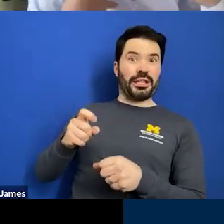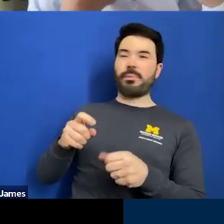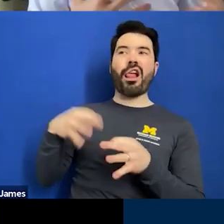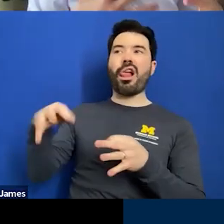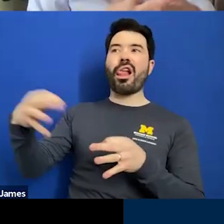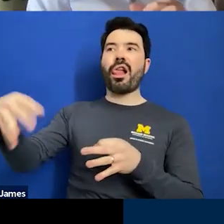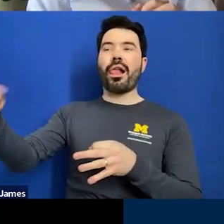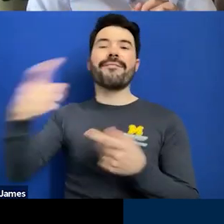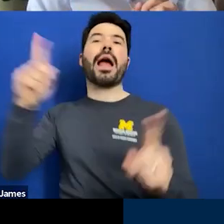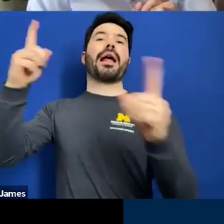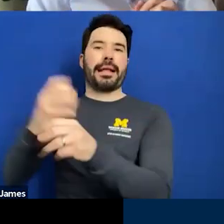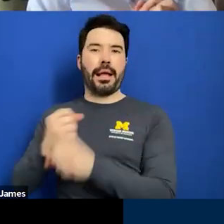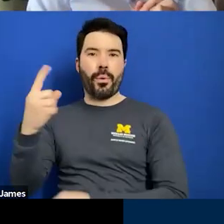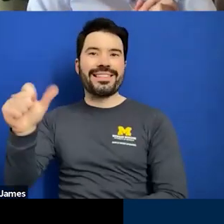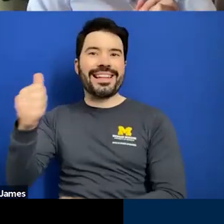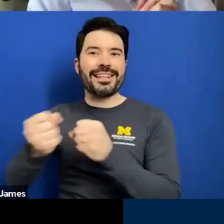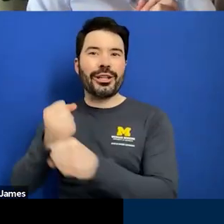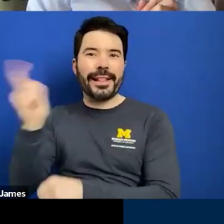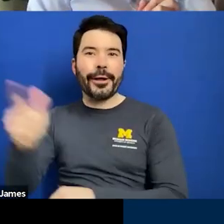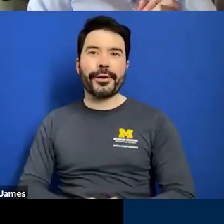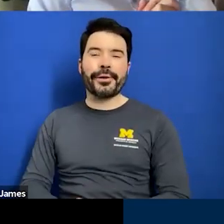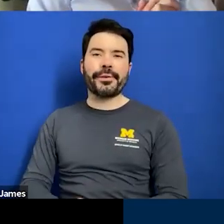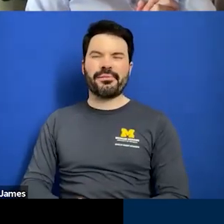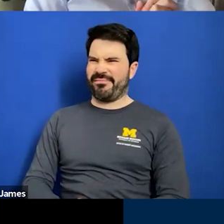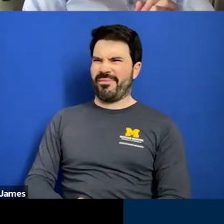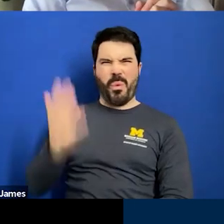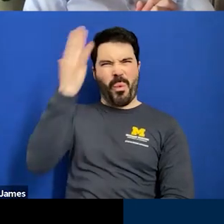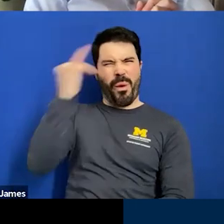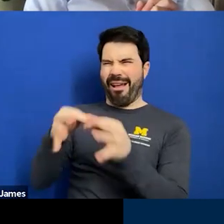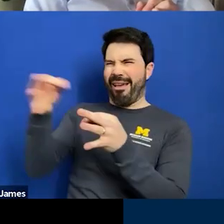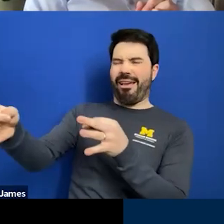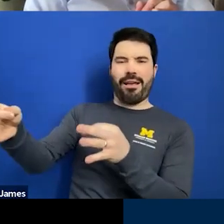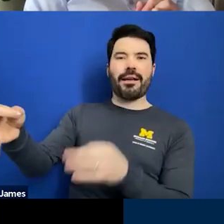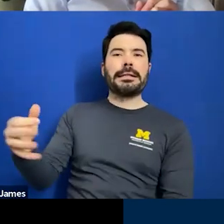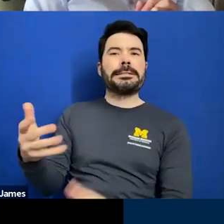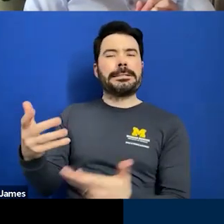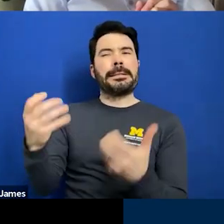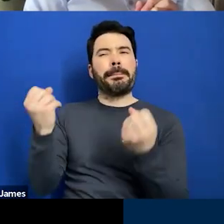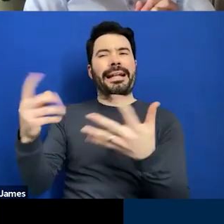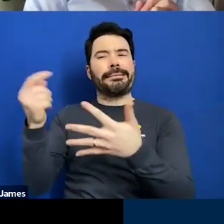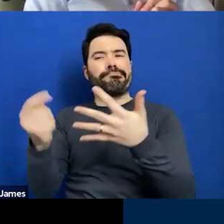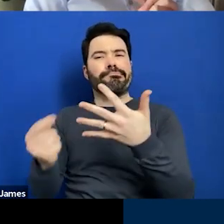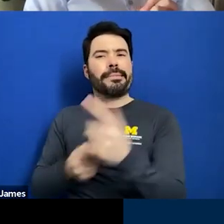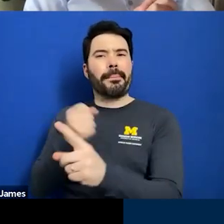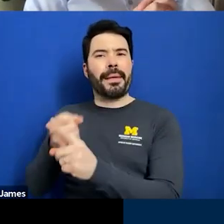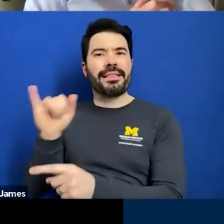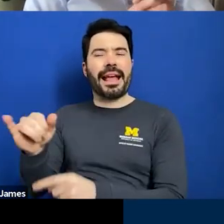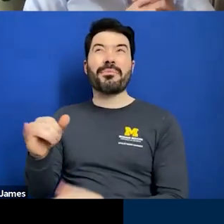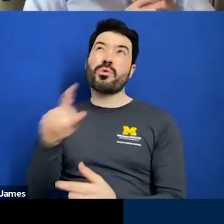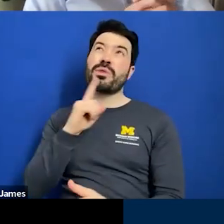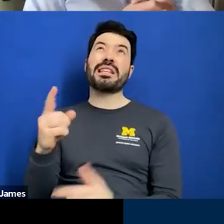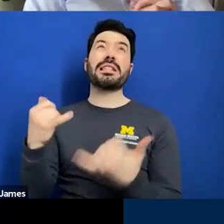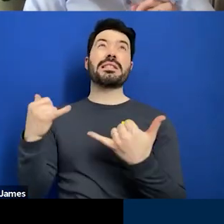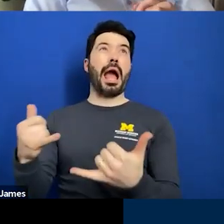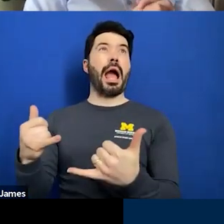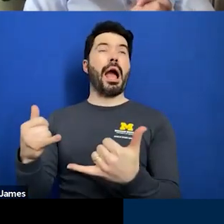There are a lot of factors that impact that. And that really has been stable for the past 40 years. It's probably taking an uptick now